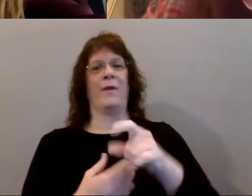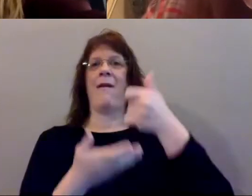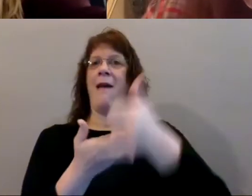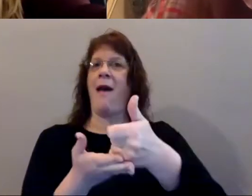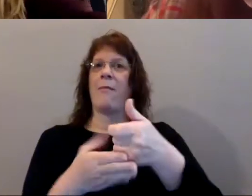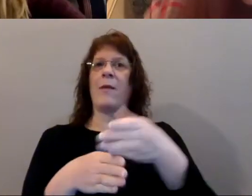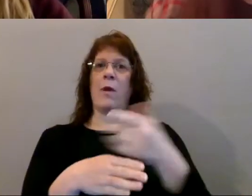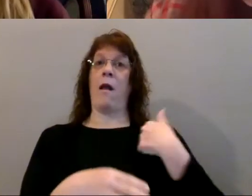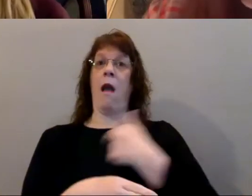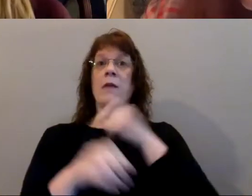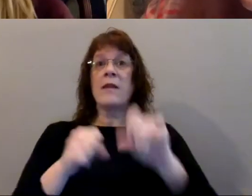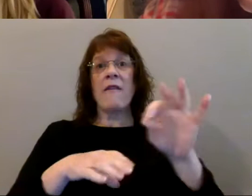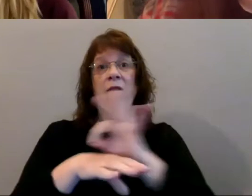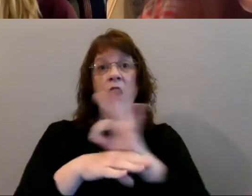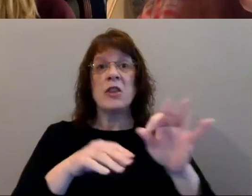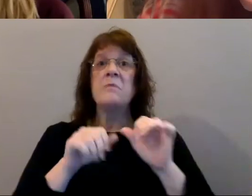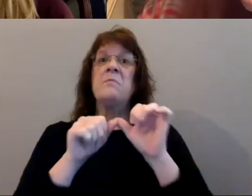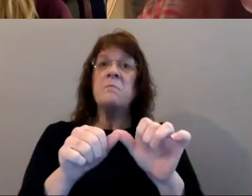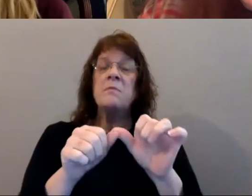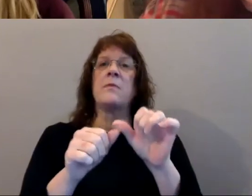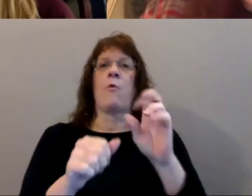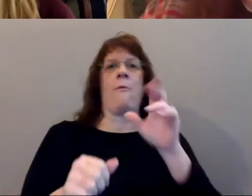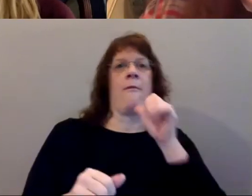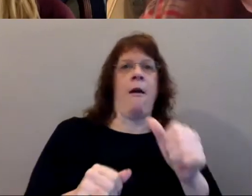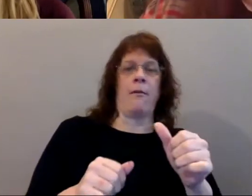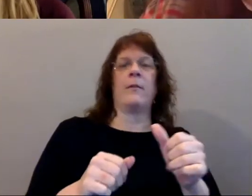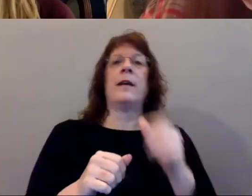being able to function and not. So if you can do that at